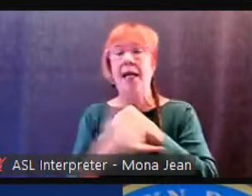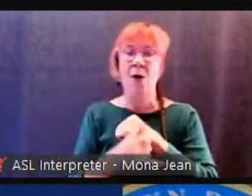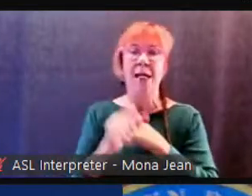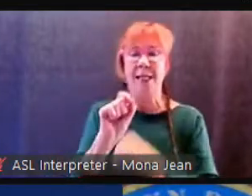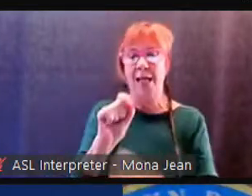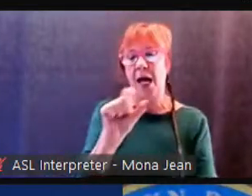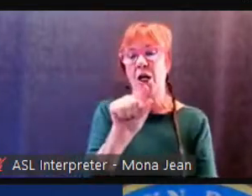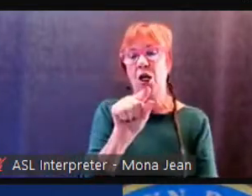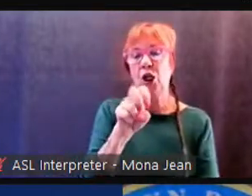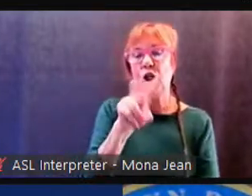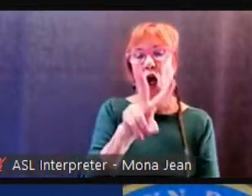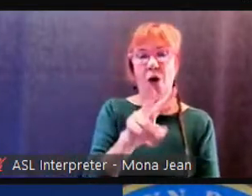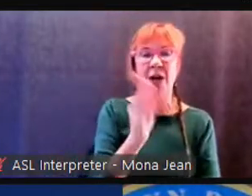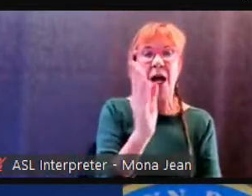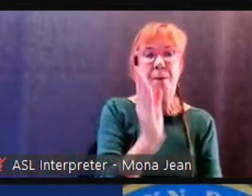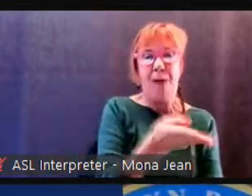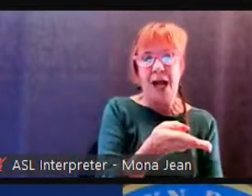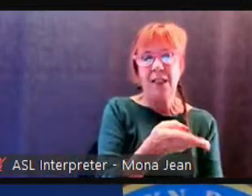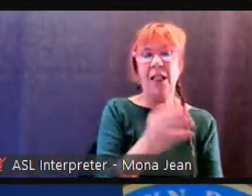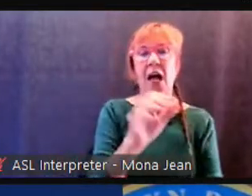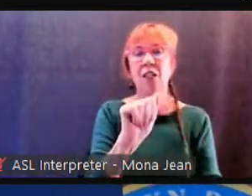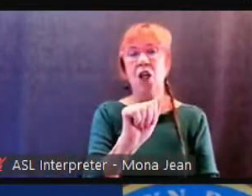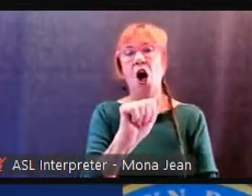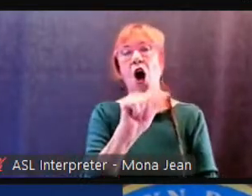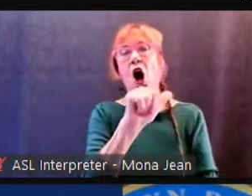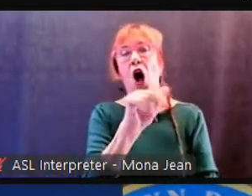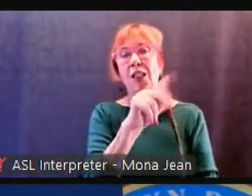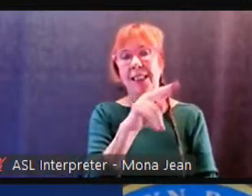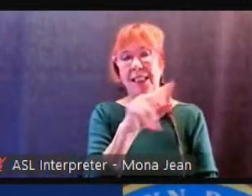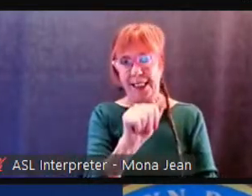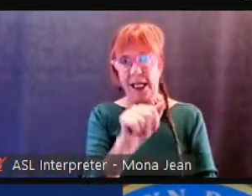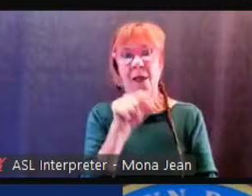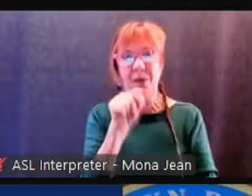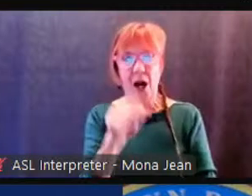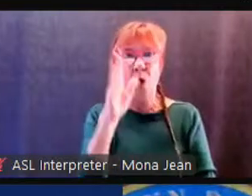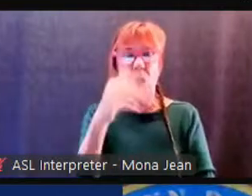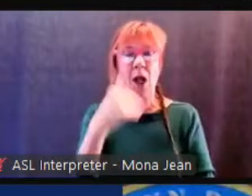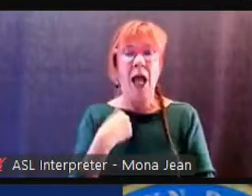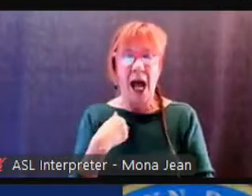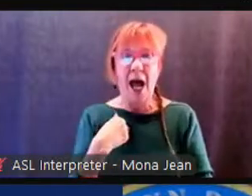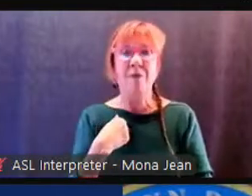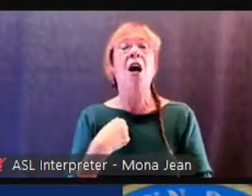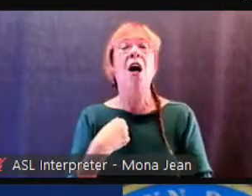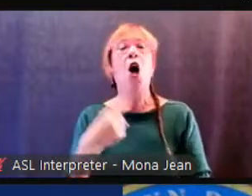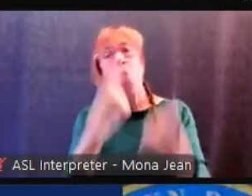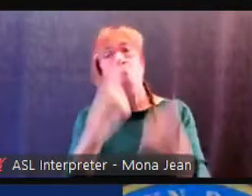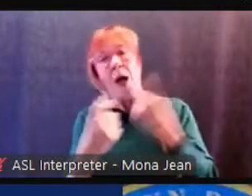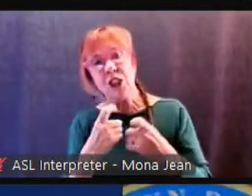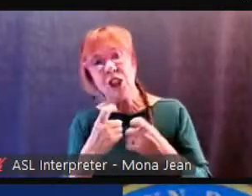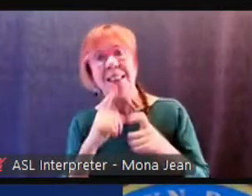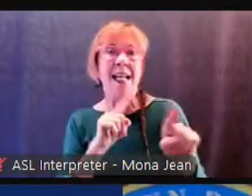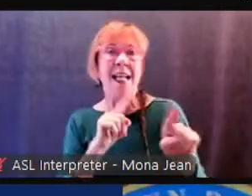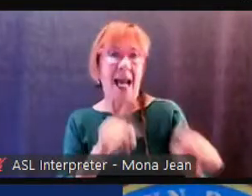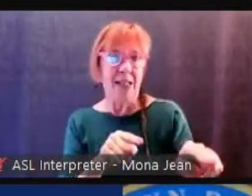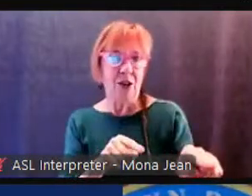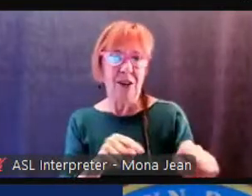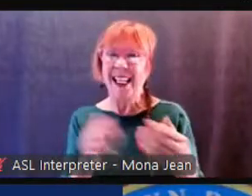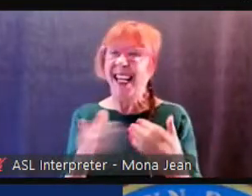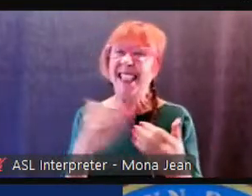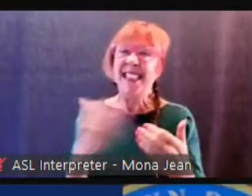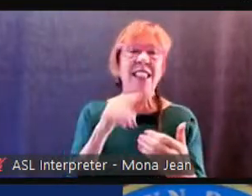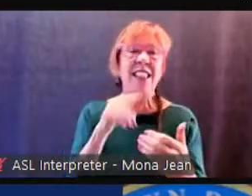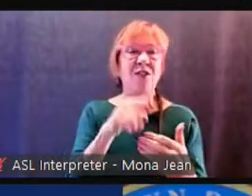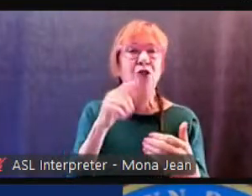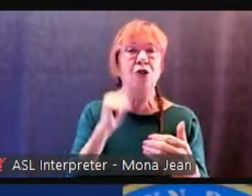recovery.lacounty.gov/Altadena will be updated with answers to the questions that we've discussed. It's a convenient way to stay engaged with information